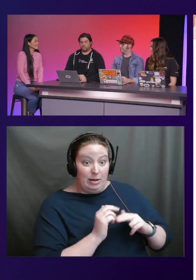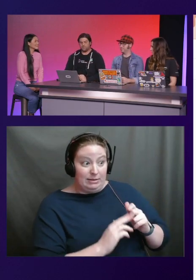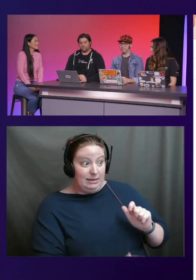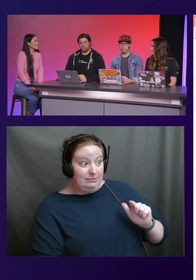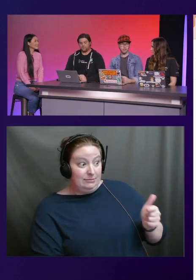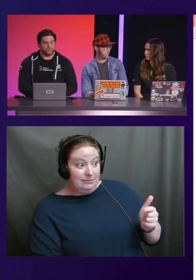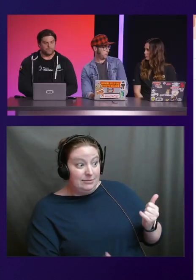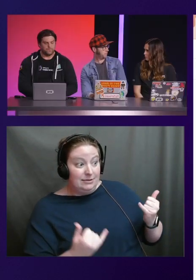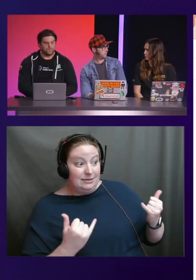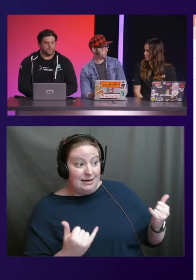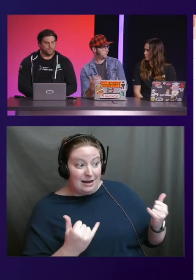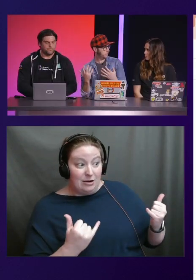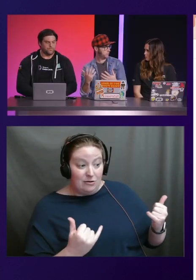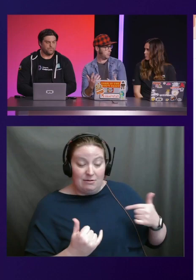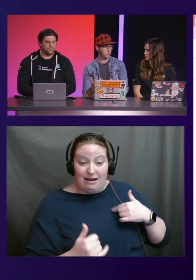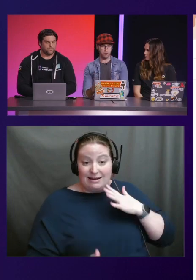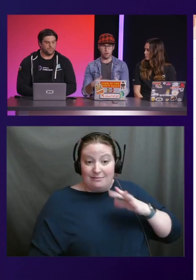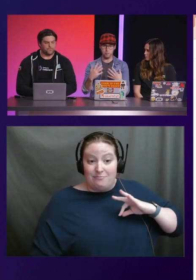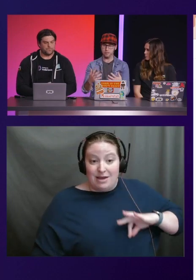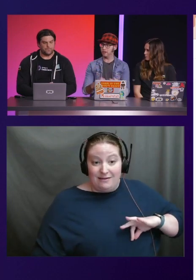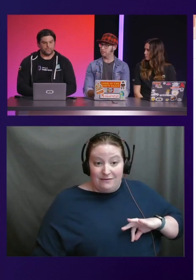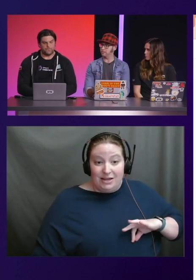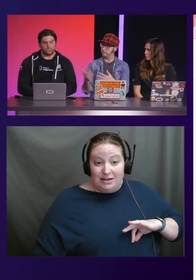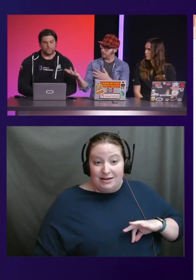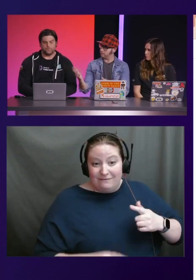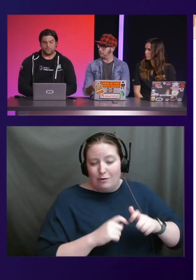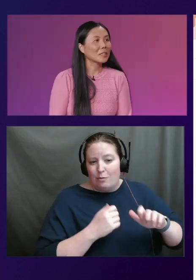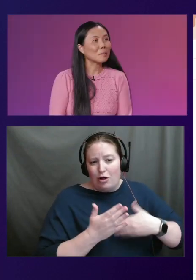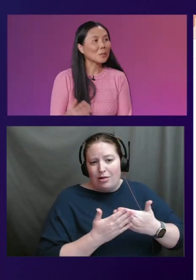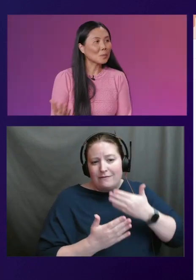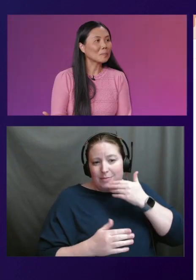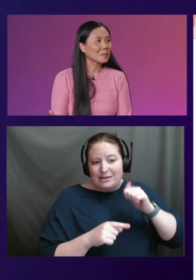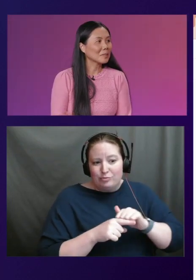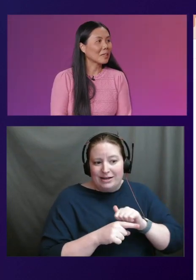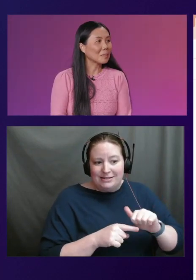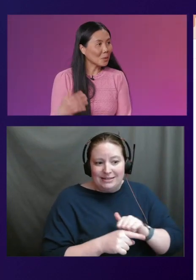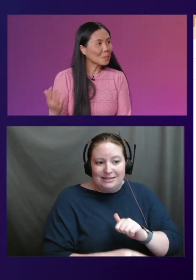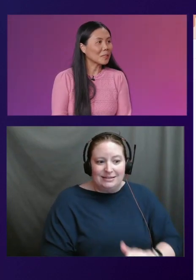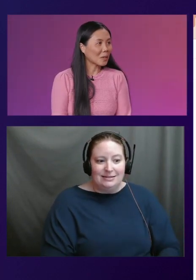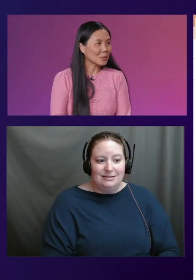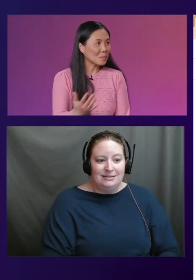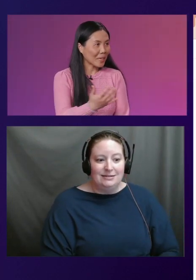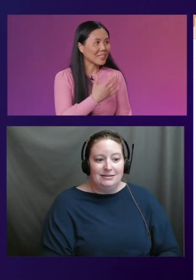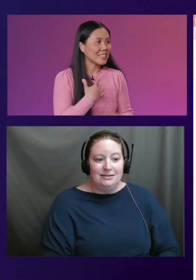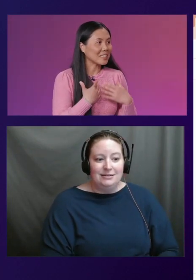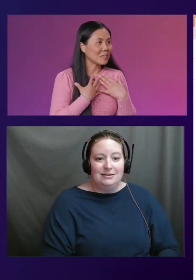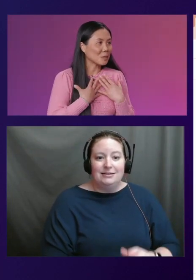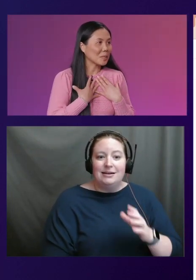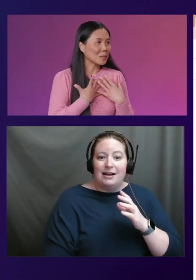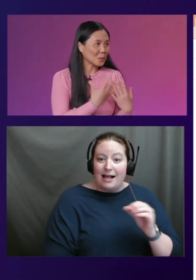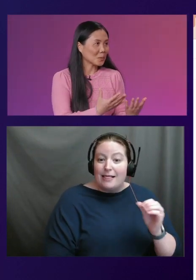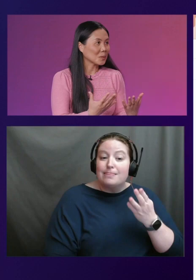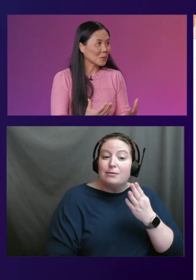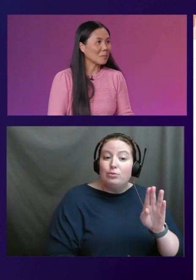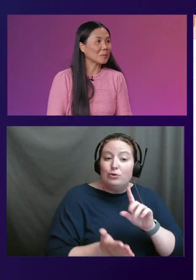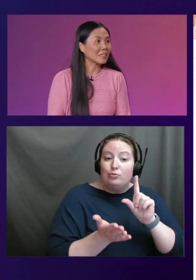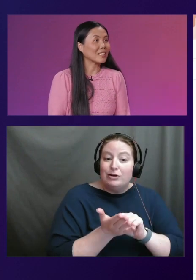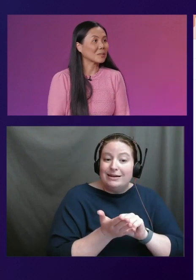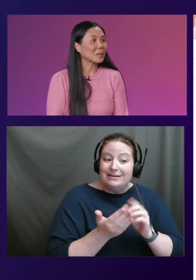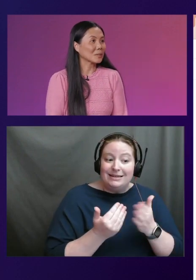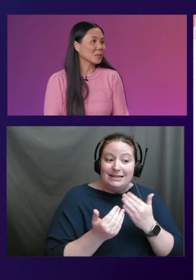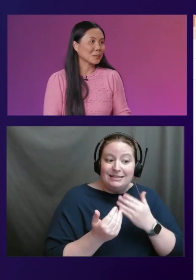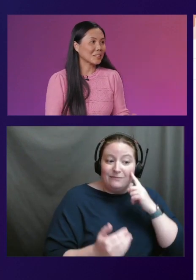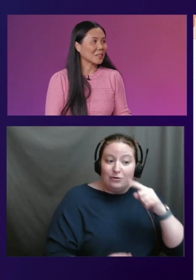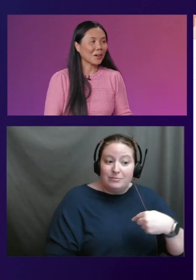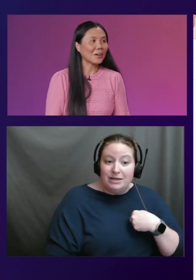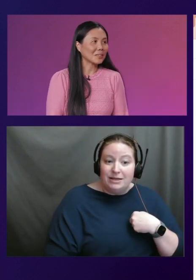get to benefit off of all the best practices that you built into it. And the blueprint also make it easy for me to build it as